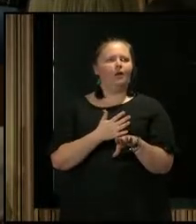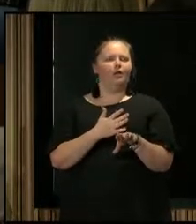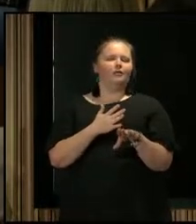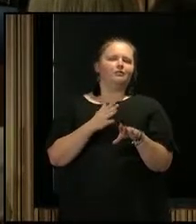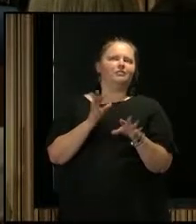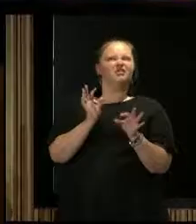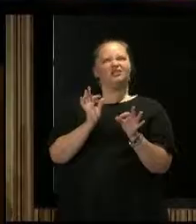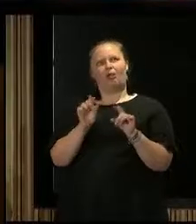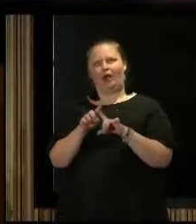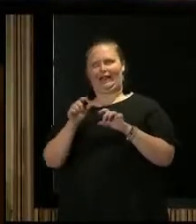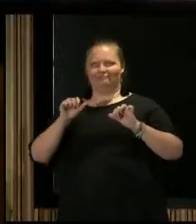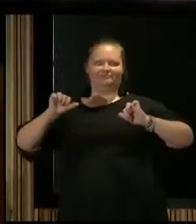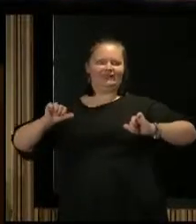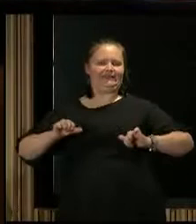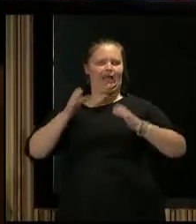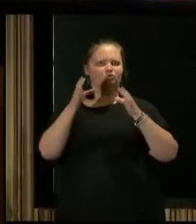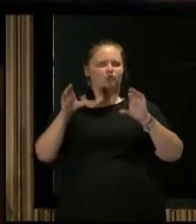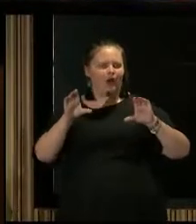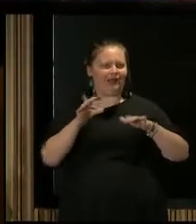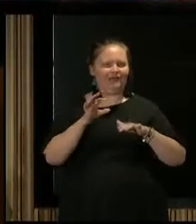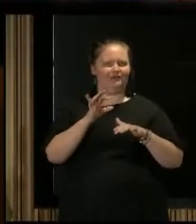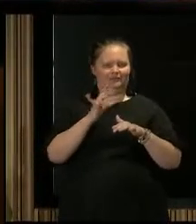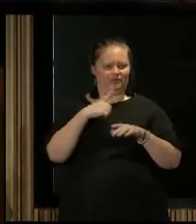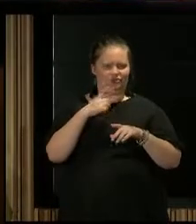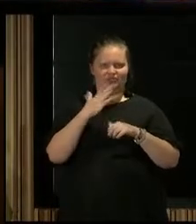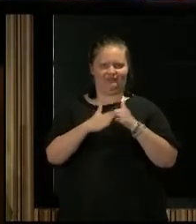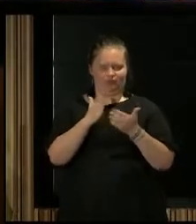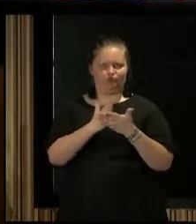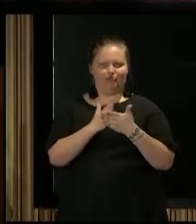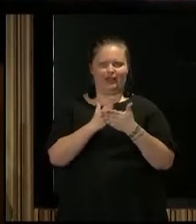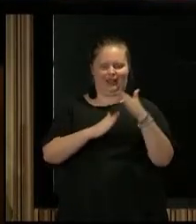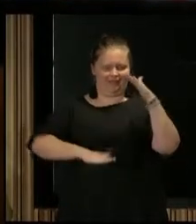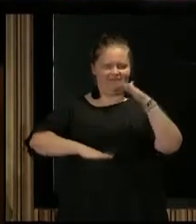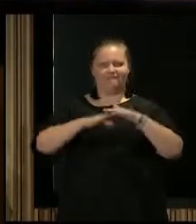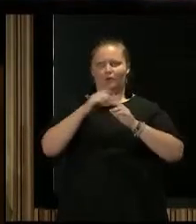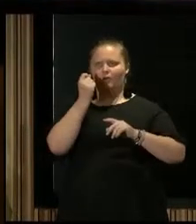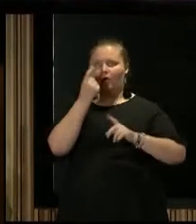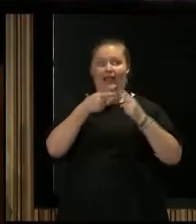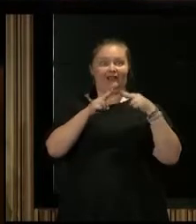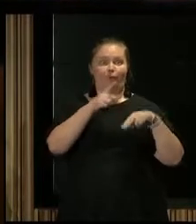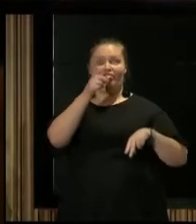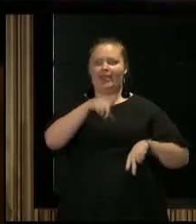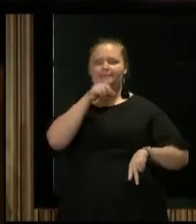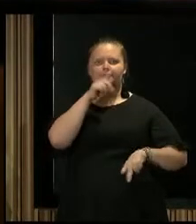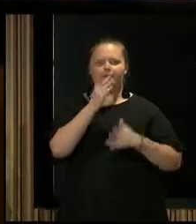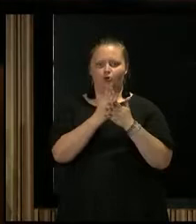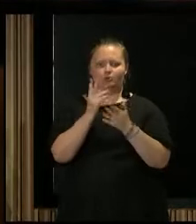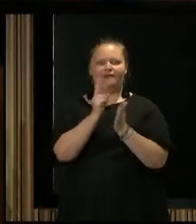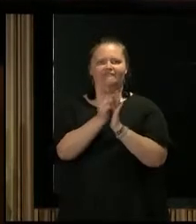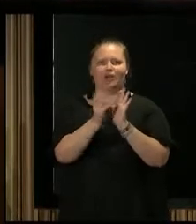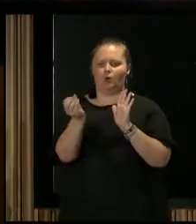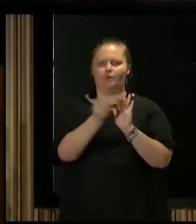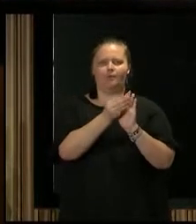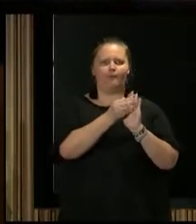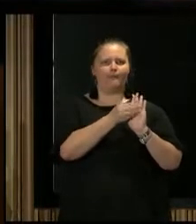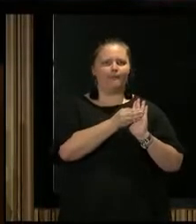choir. Probably hadn't even really fathomed what it would take if 1,000 people sent in videos. What do you think that